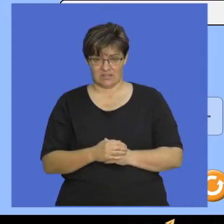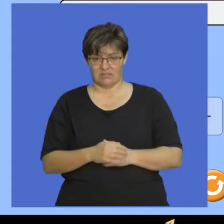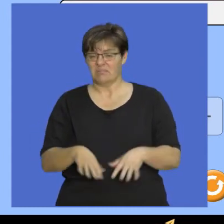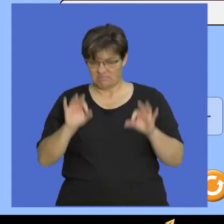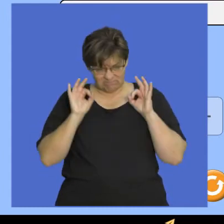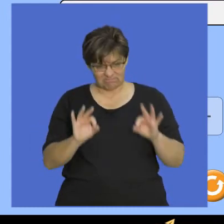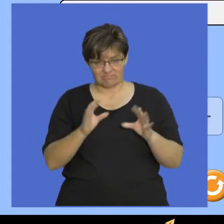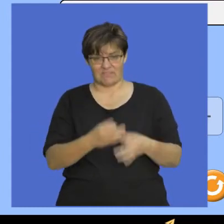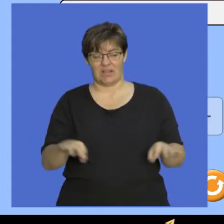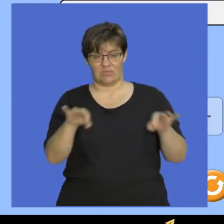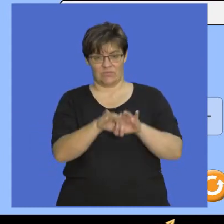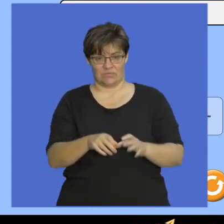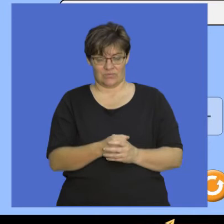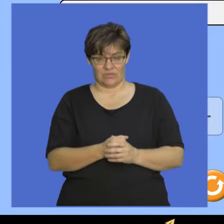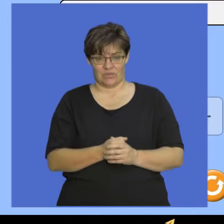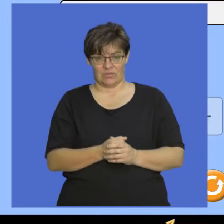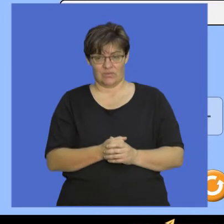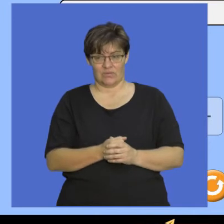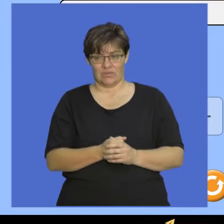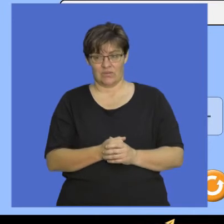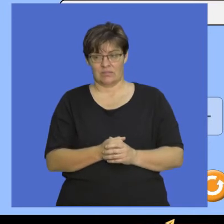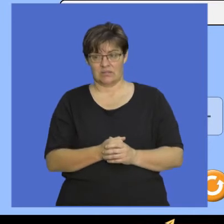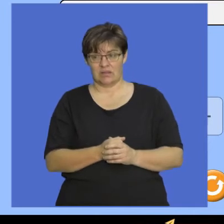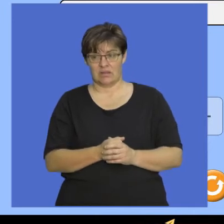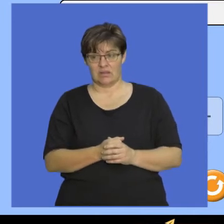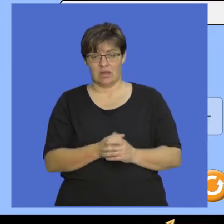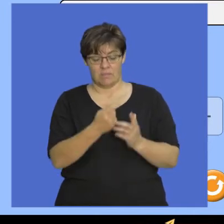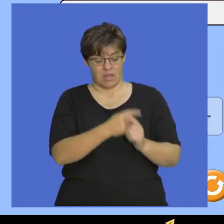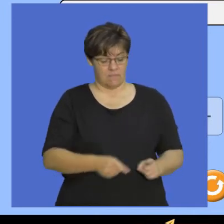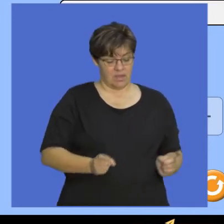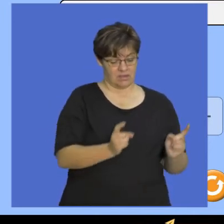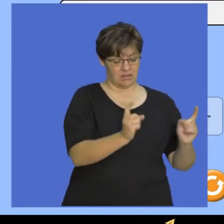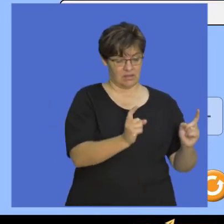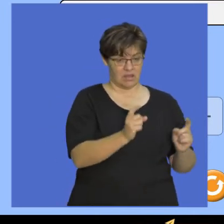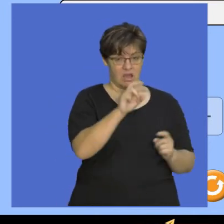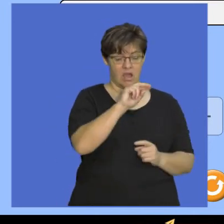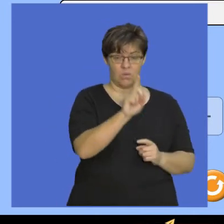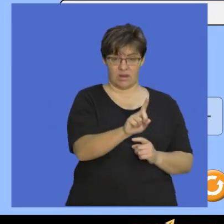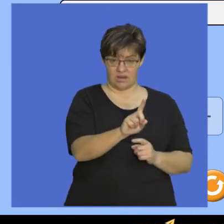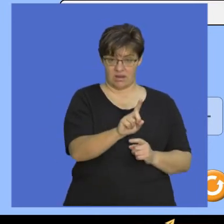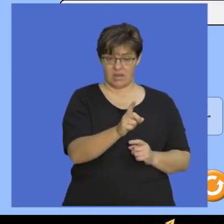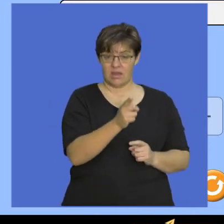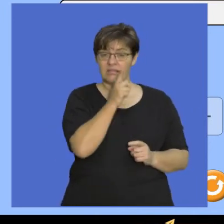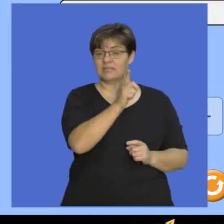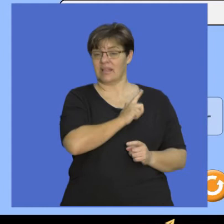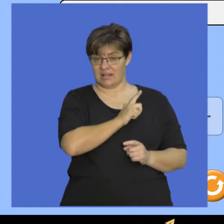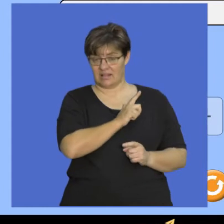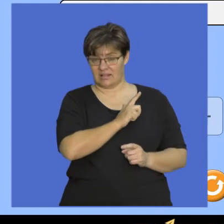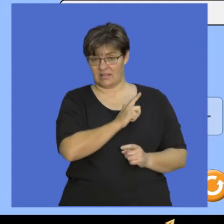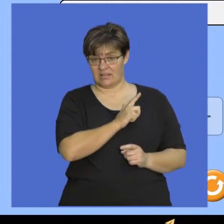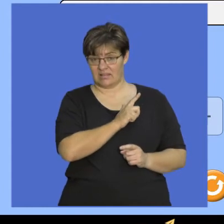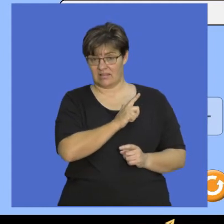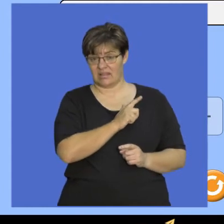okay? So, which is exactly the value. But if we also measure across R1, it gives us